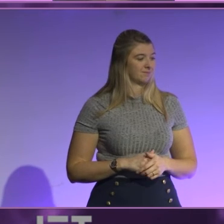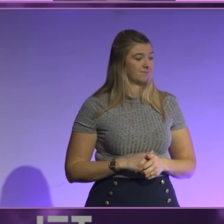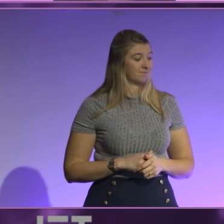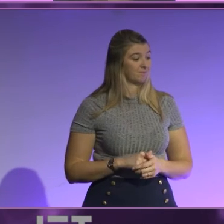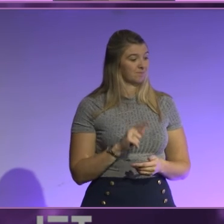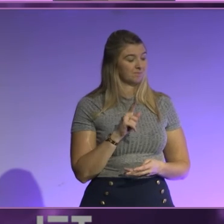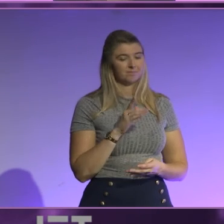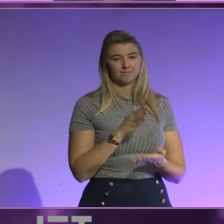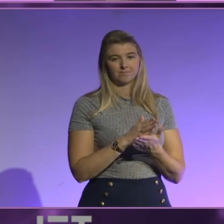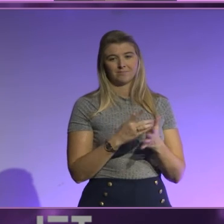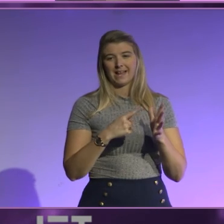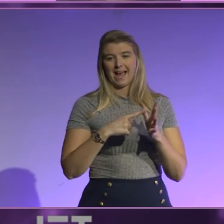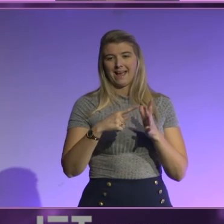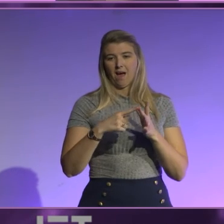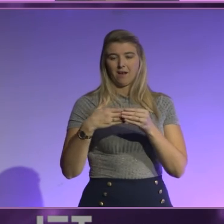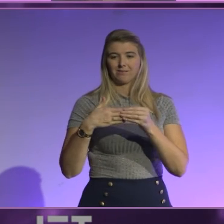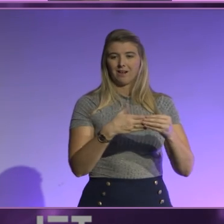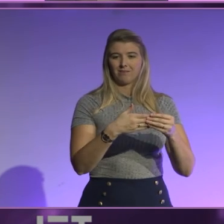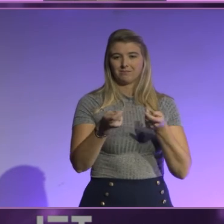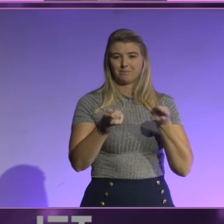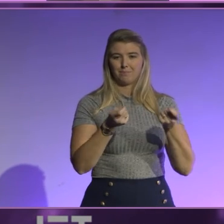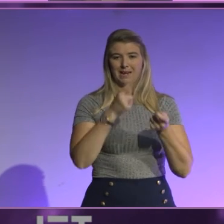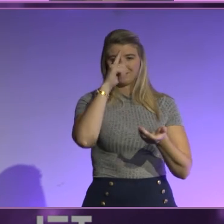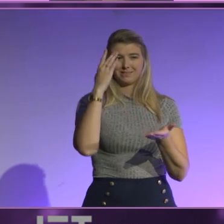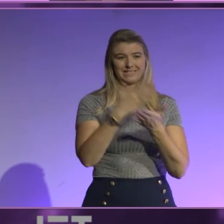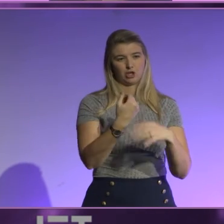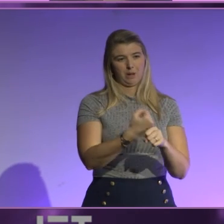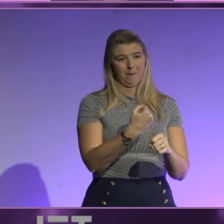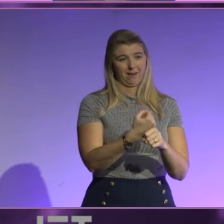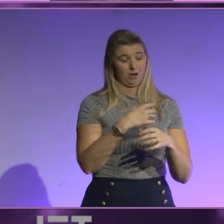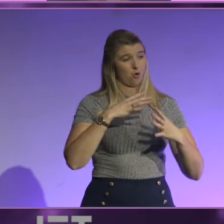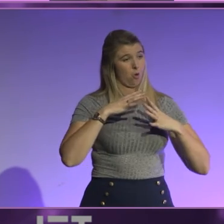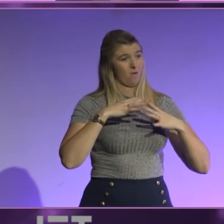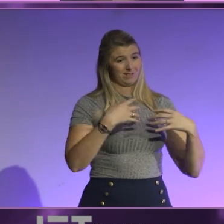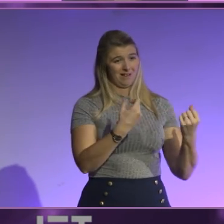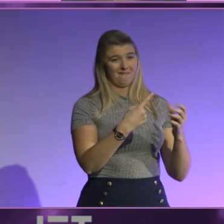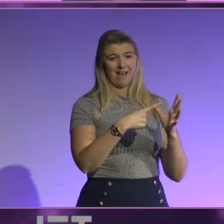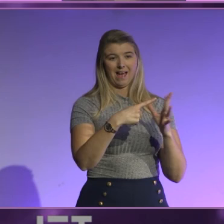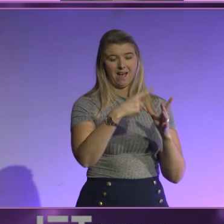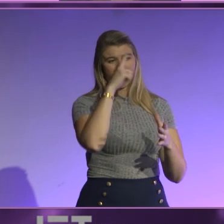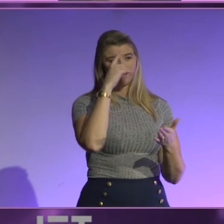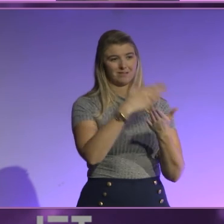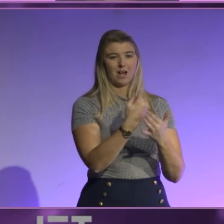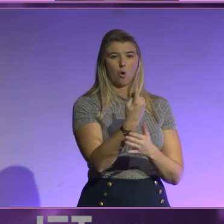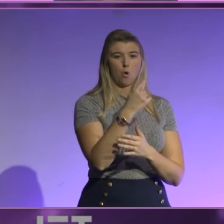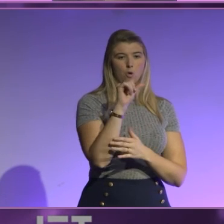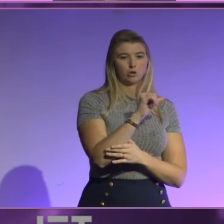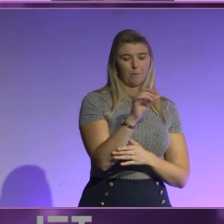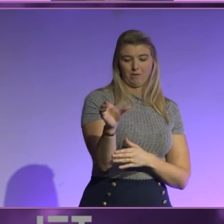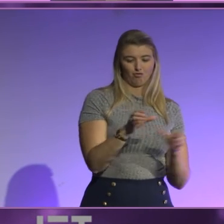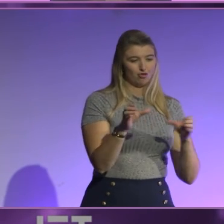But certainly, AI-guided management decision-making is on the cards. We've already got AIs deciding who should be hired and who should be